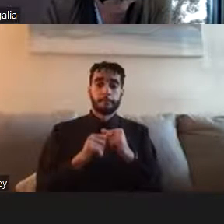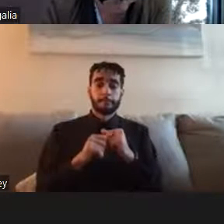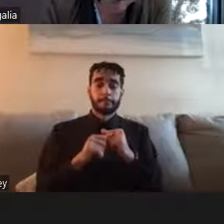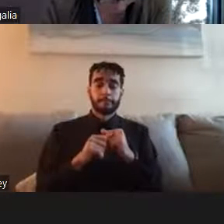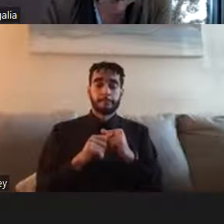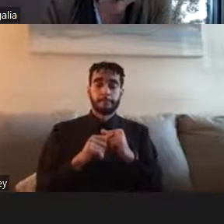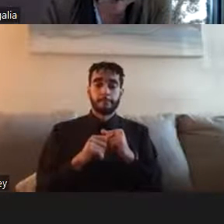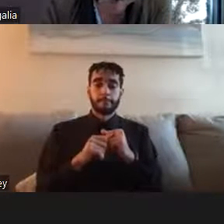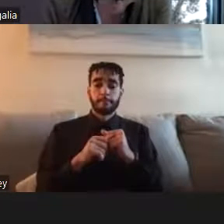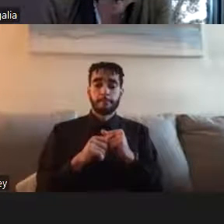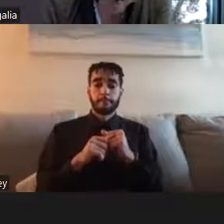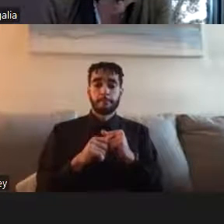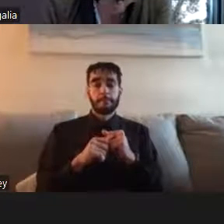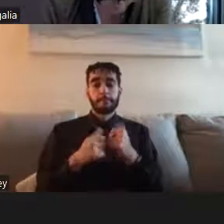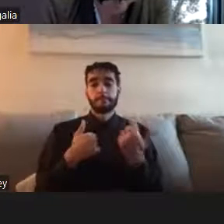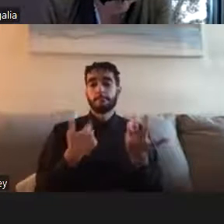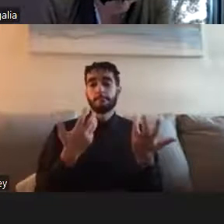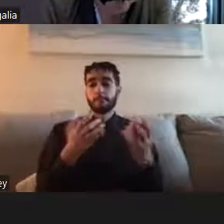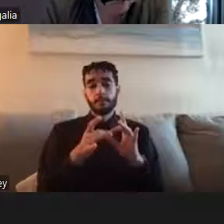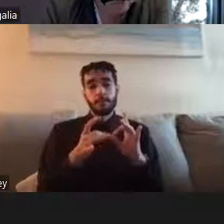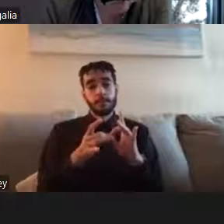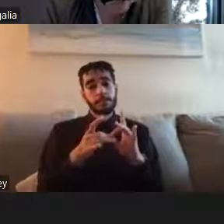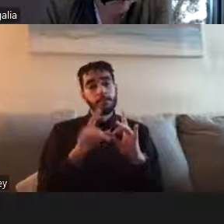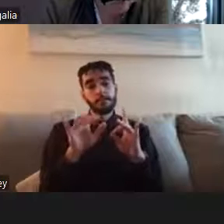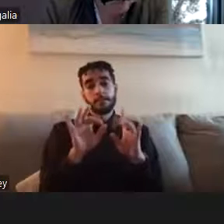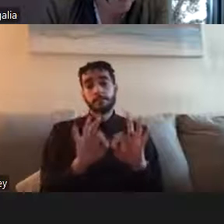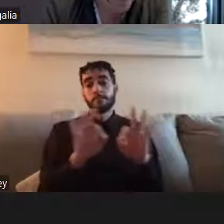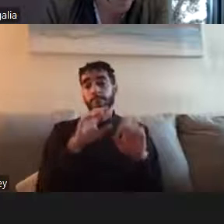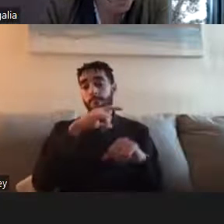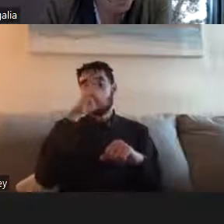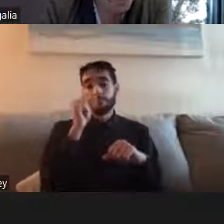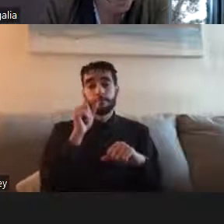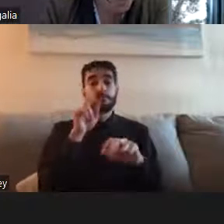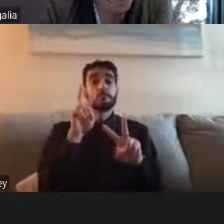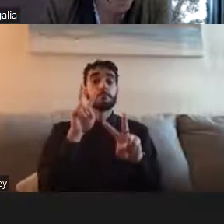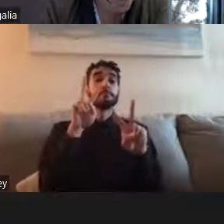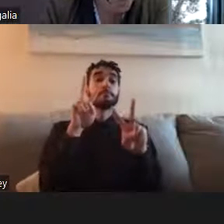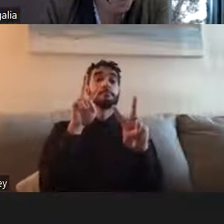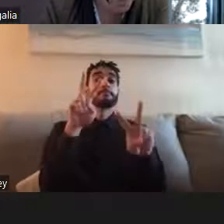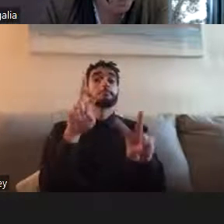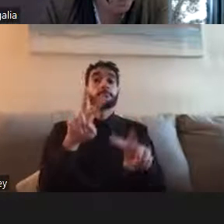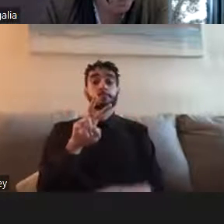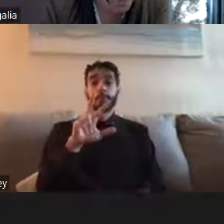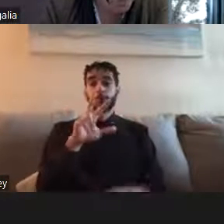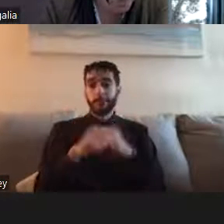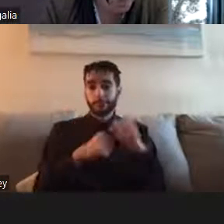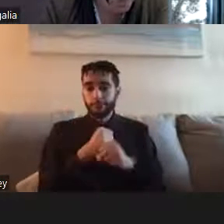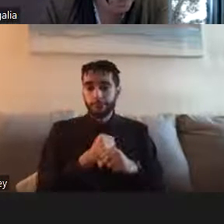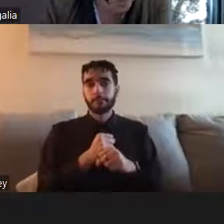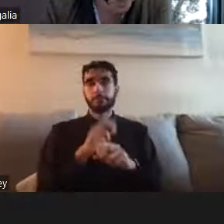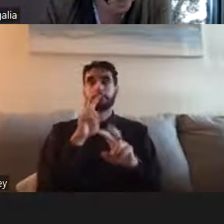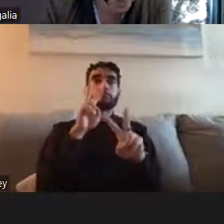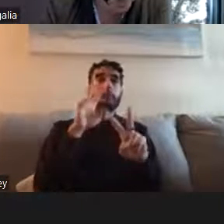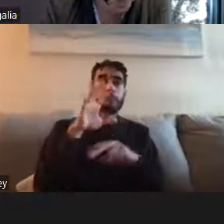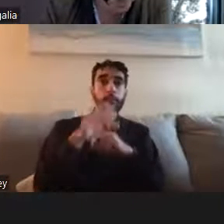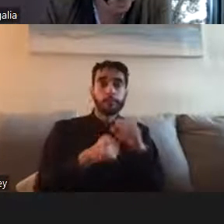recommendation. And I just want to say it's important, because looking ahead 3 to 5 years from now, if we don't really